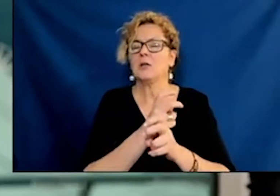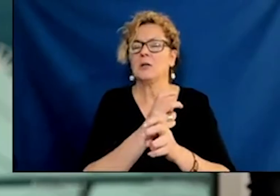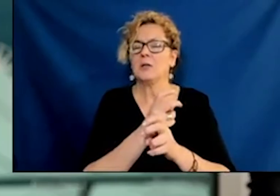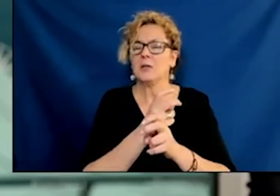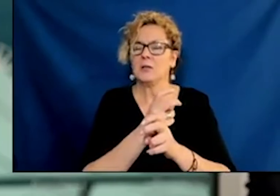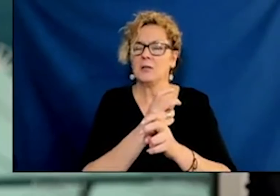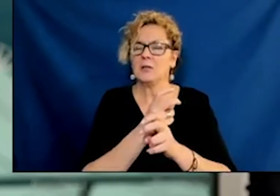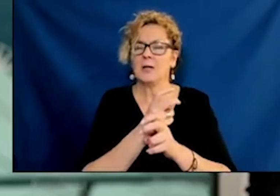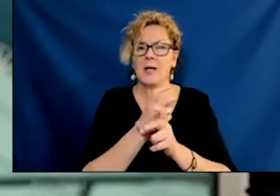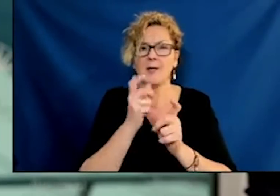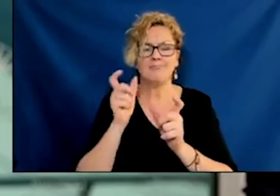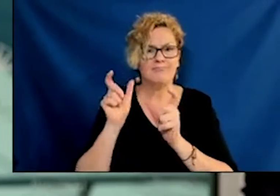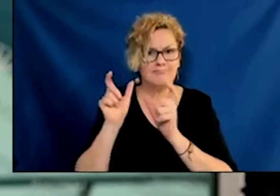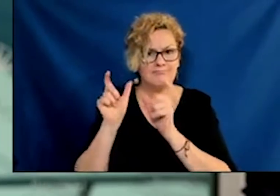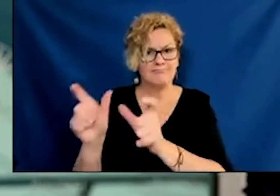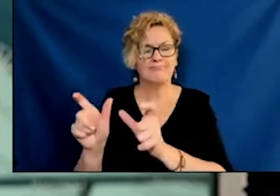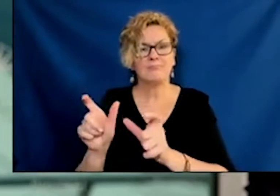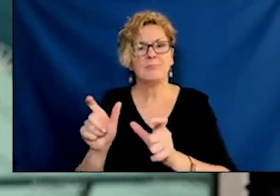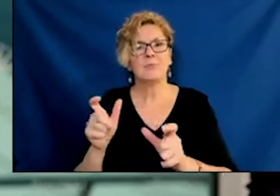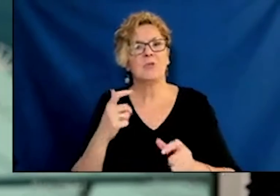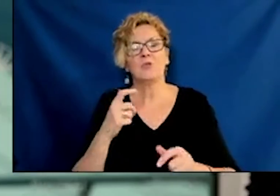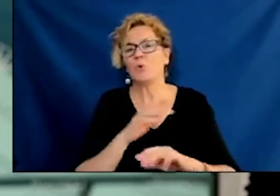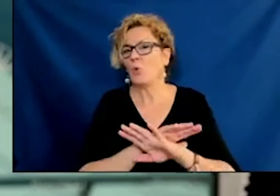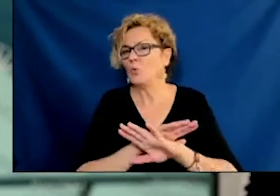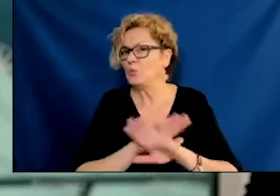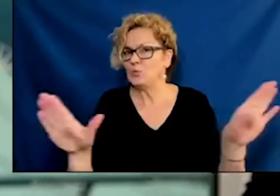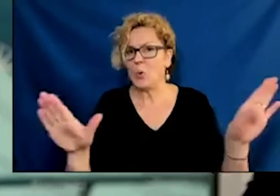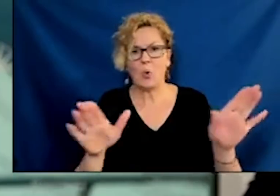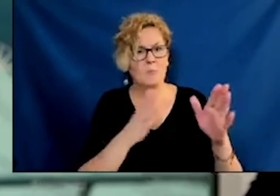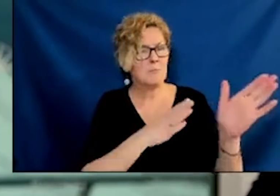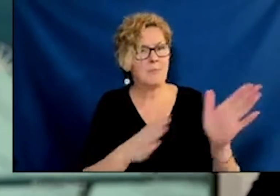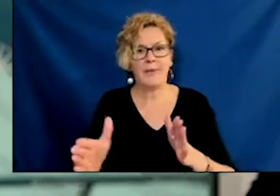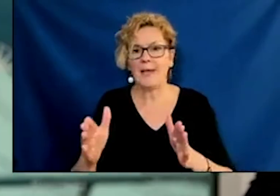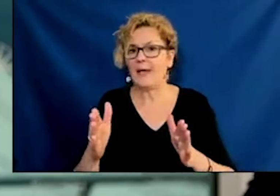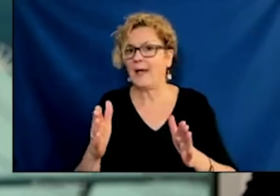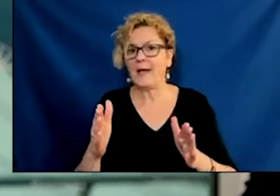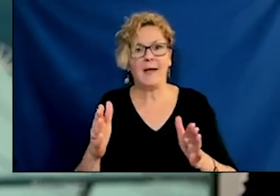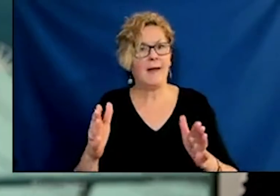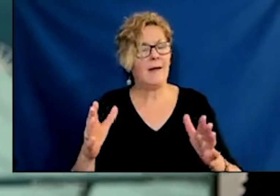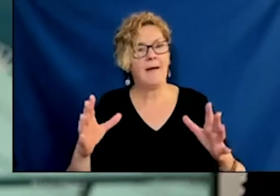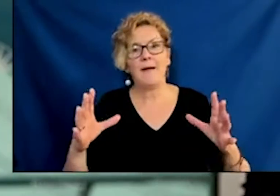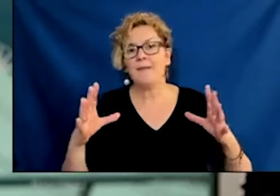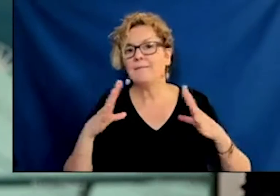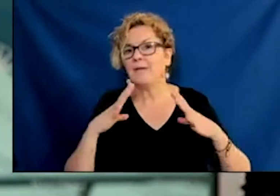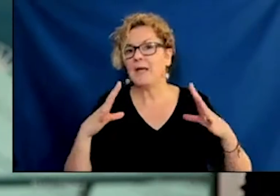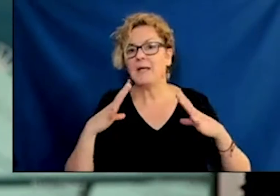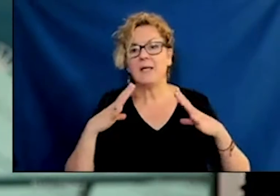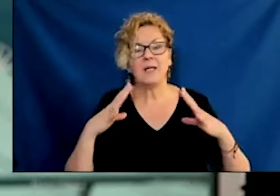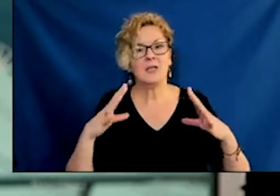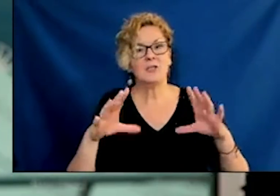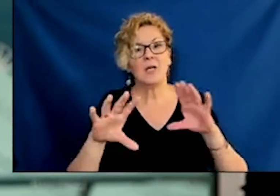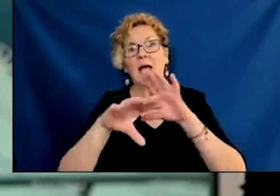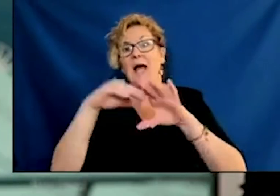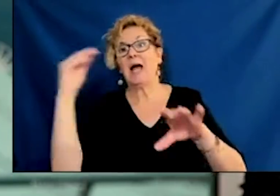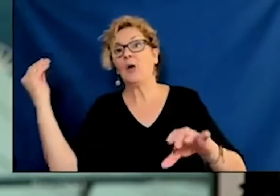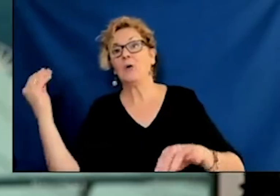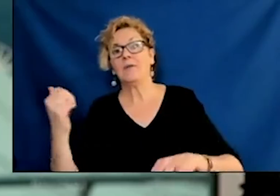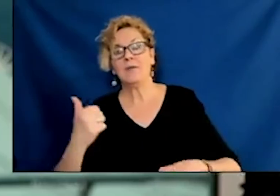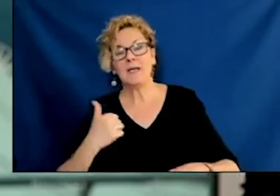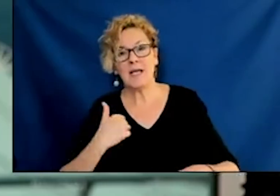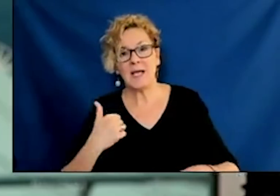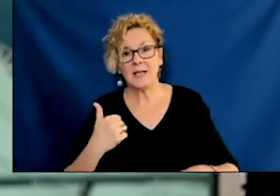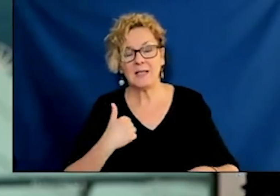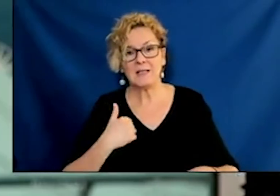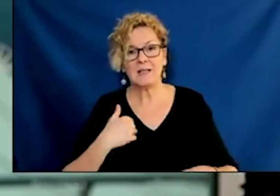still do our own measures. So absolutely, you should not be thinking about international travel for vacations, for